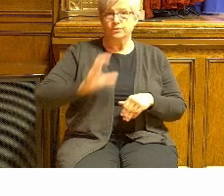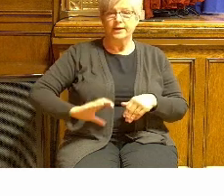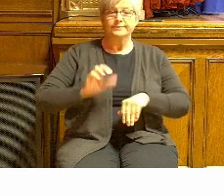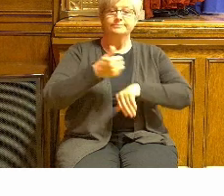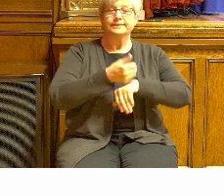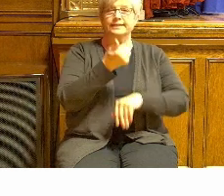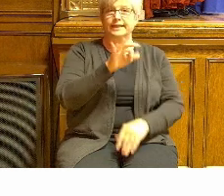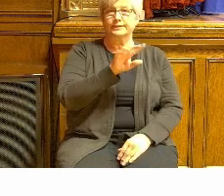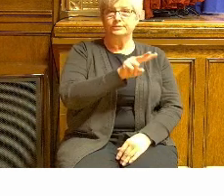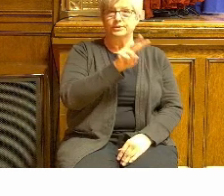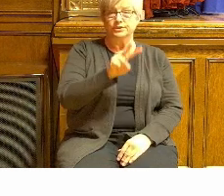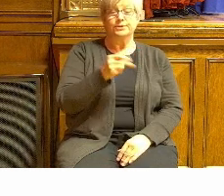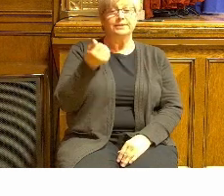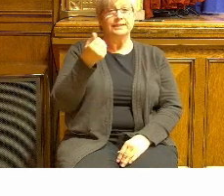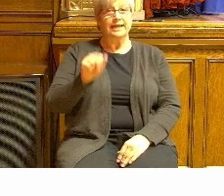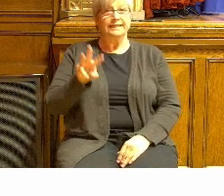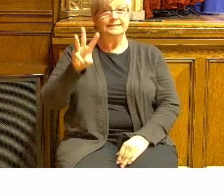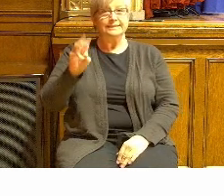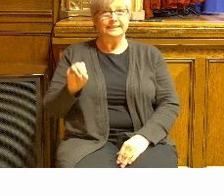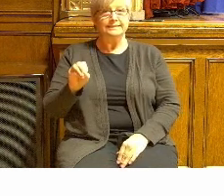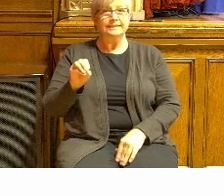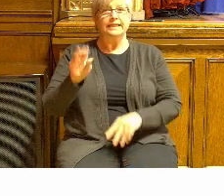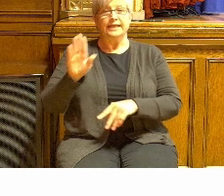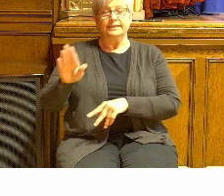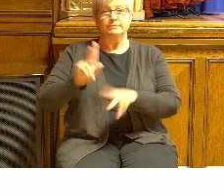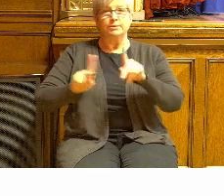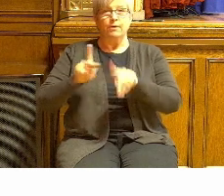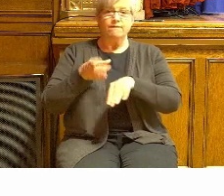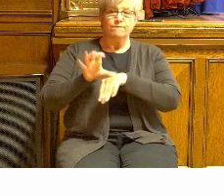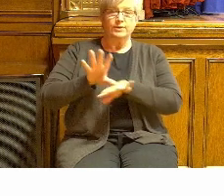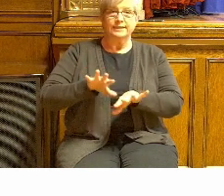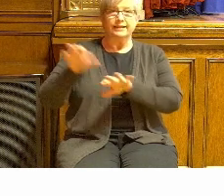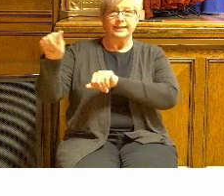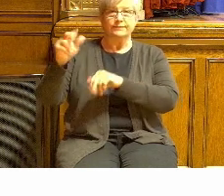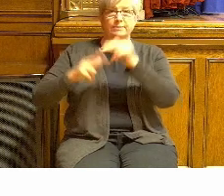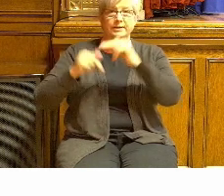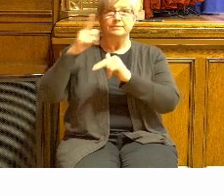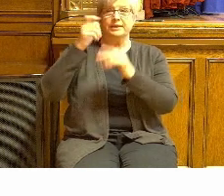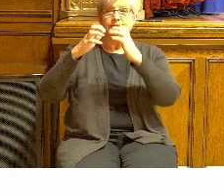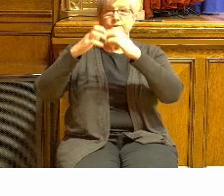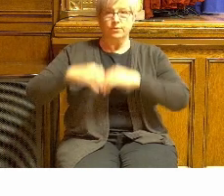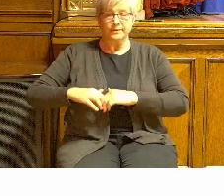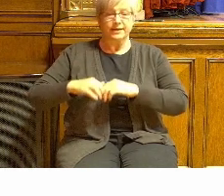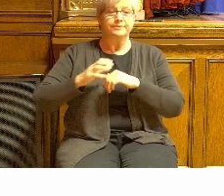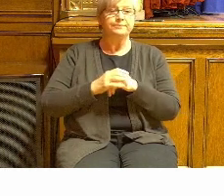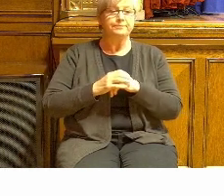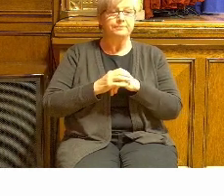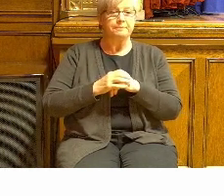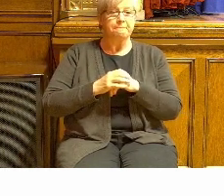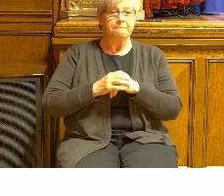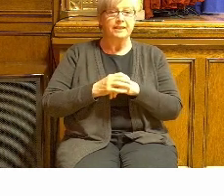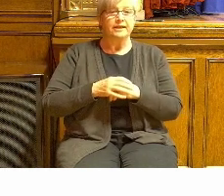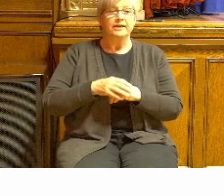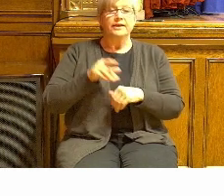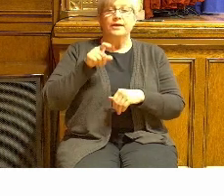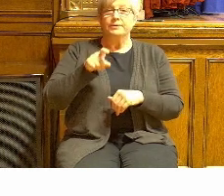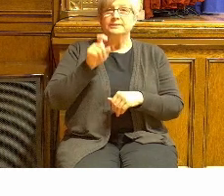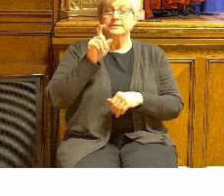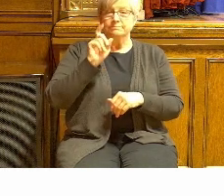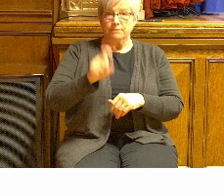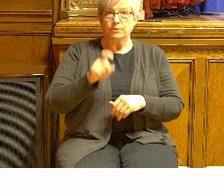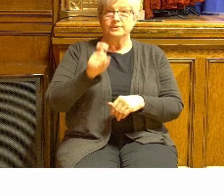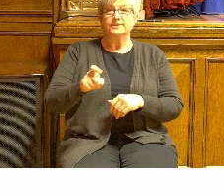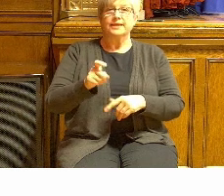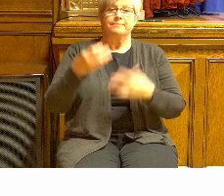1922. In 1960, its parishioners were forced to leave its building as it was torn down. Urban renewal was supposed to renew these areas